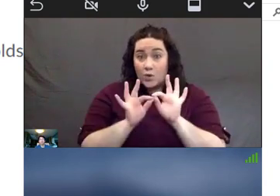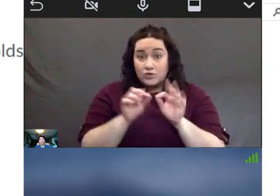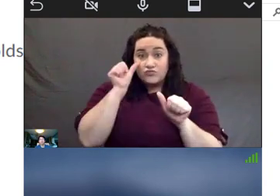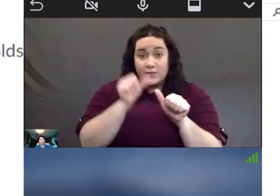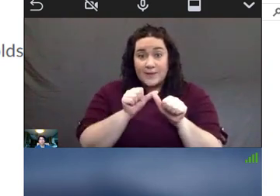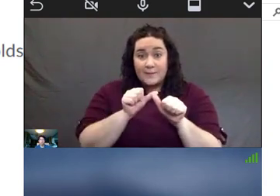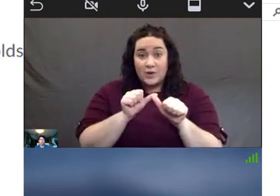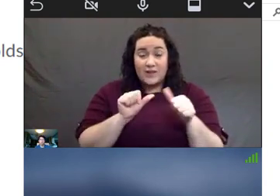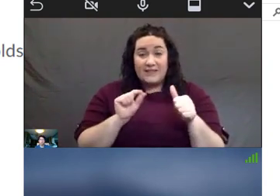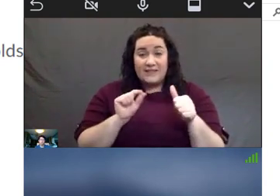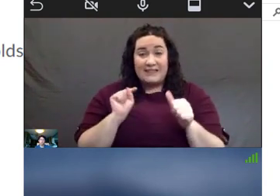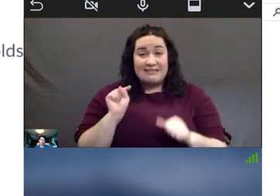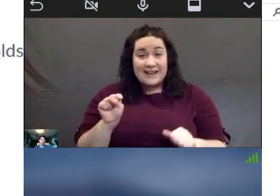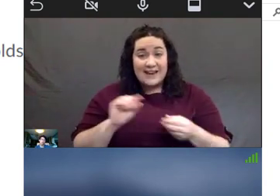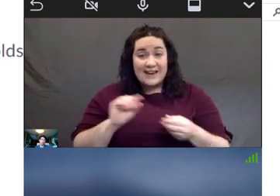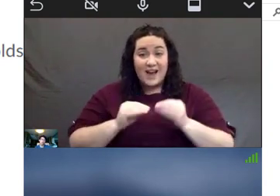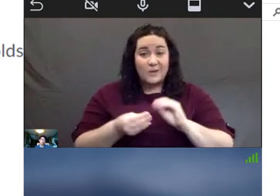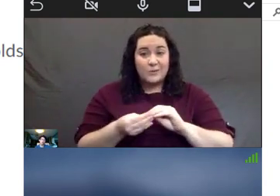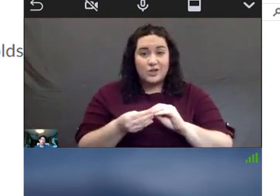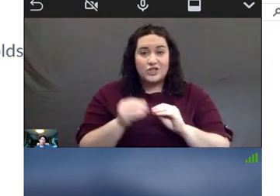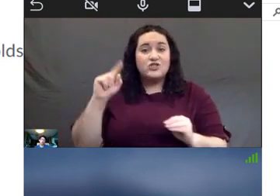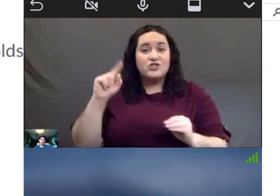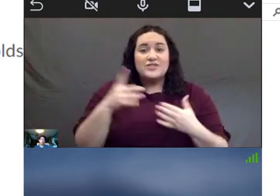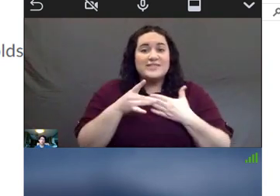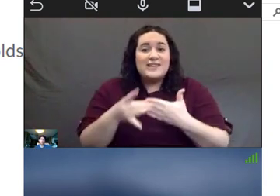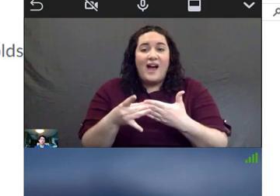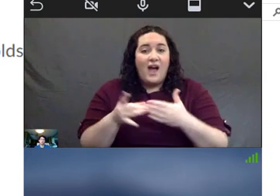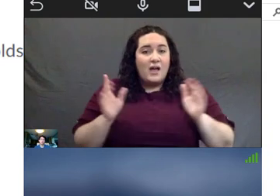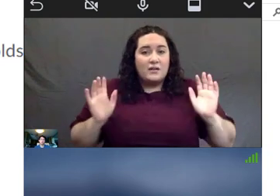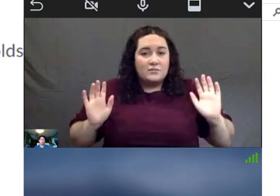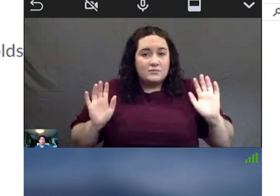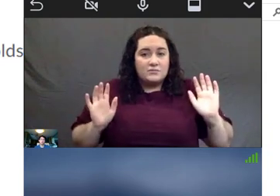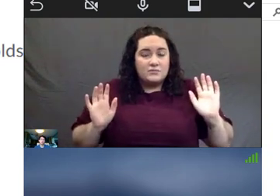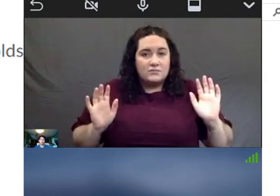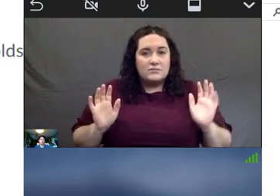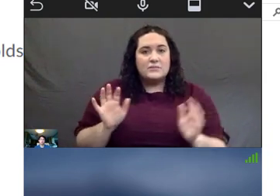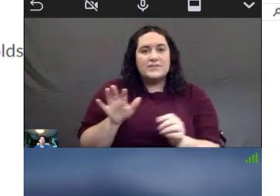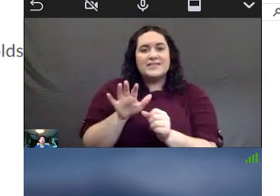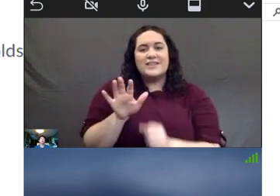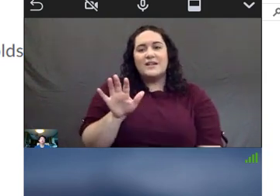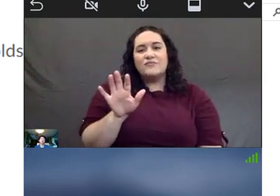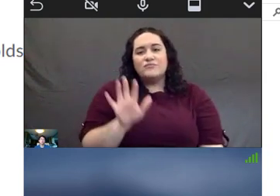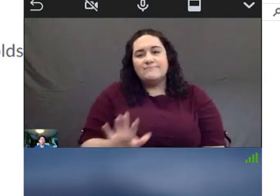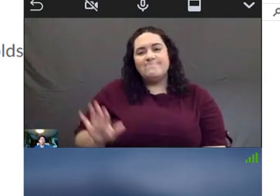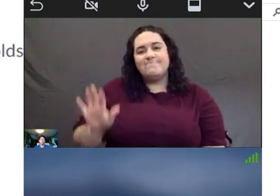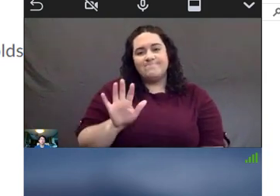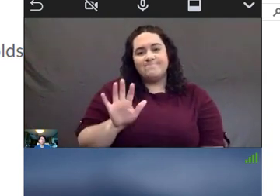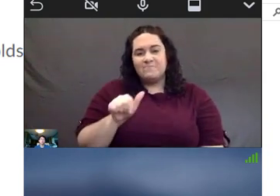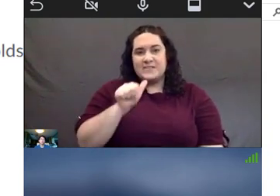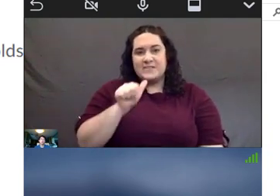number, the transition will happen somewhere around here. There's never like a strict, you know, like